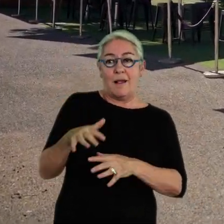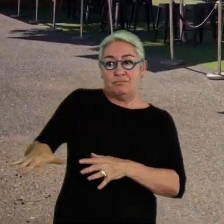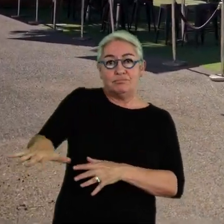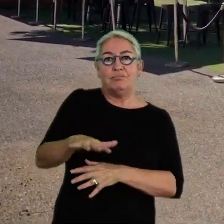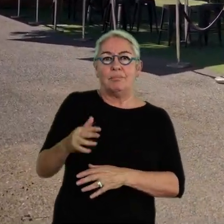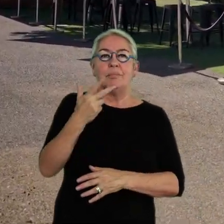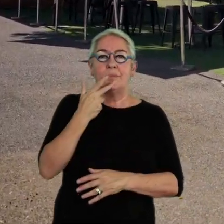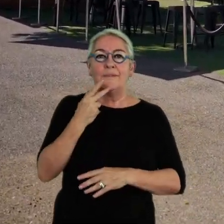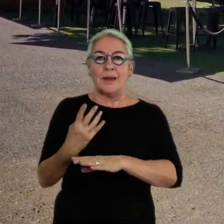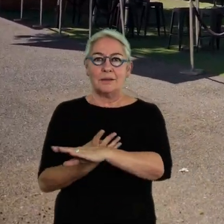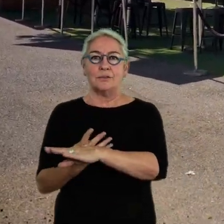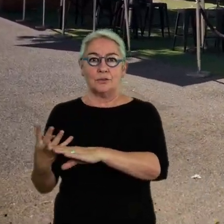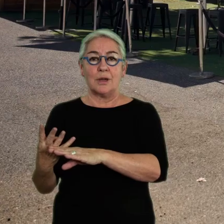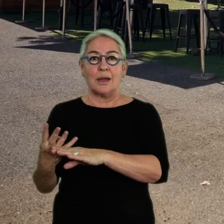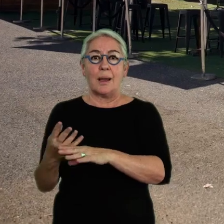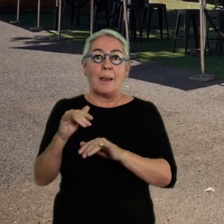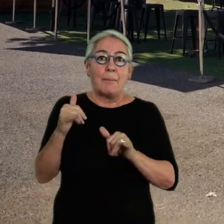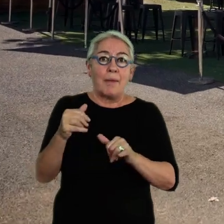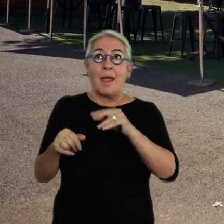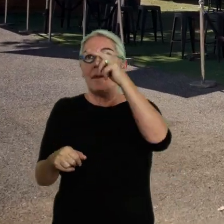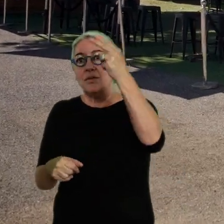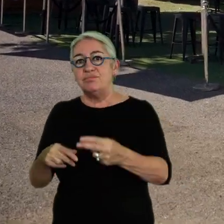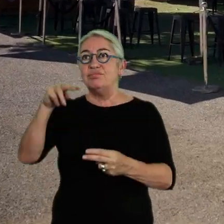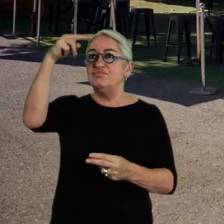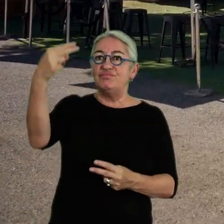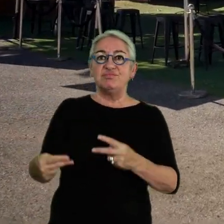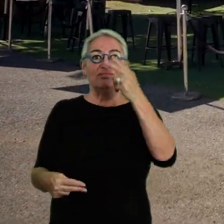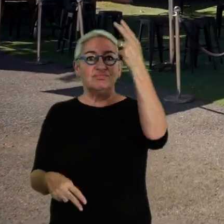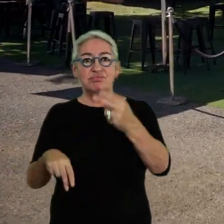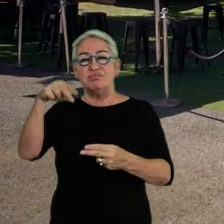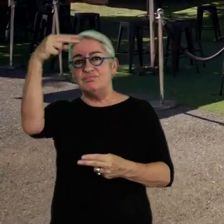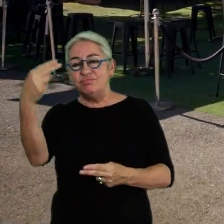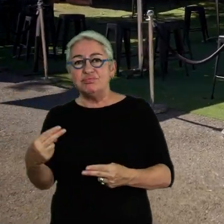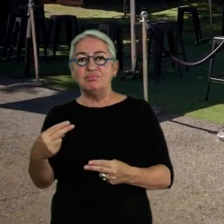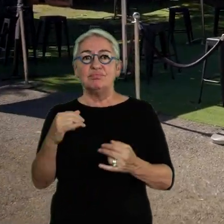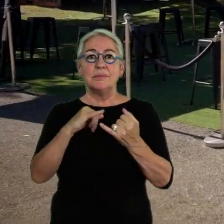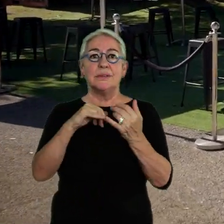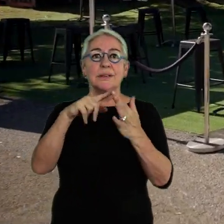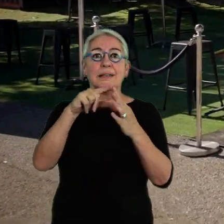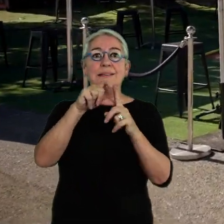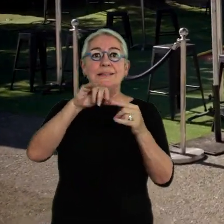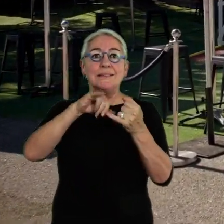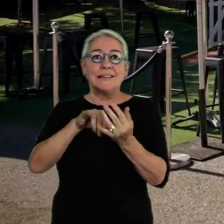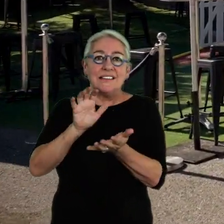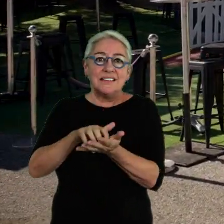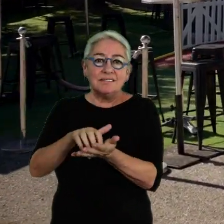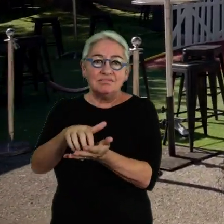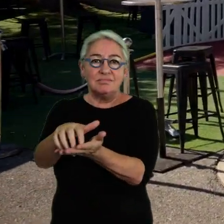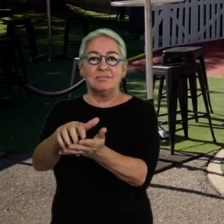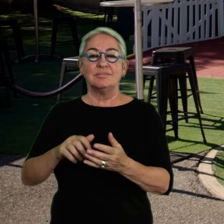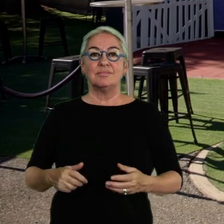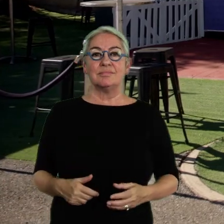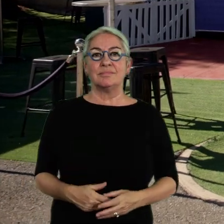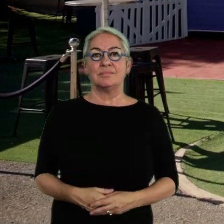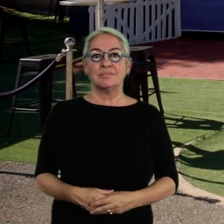Orders for food can be made by approaching the counter. Once you have your food, you can eat it here or bring it into the indoor quiet area.